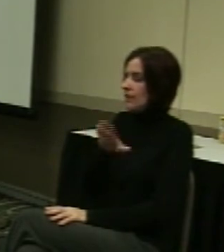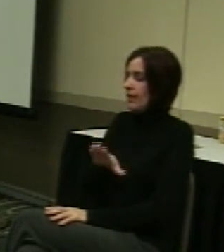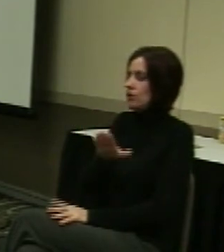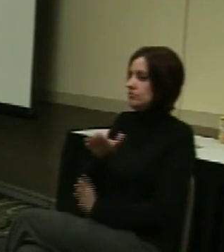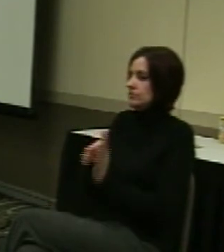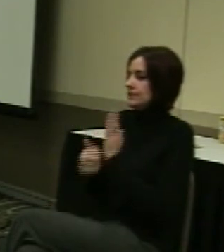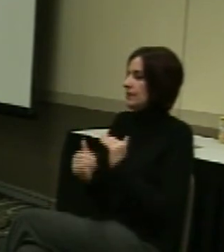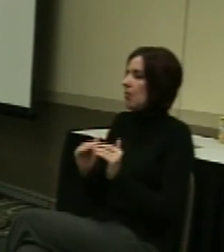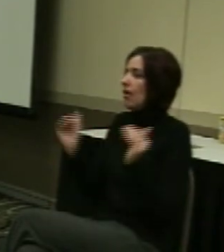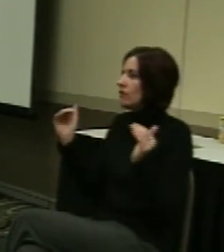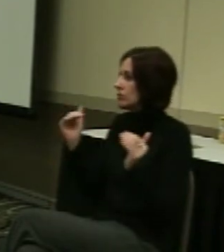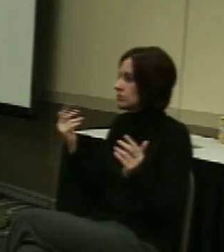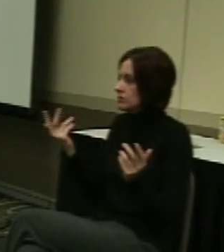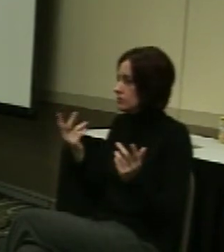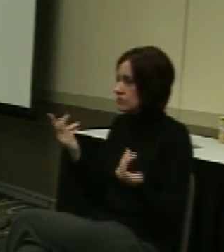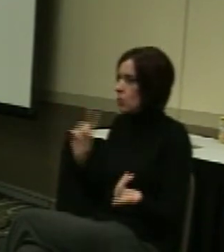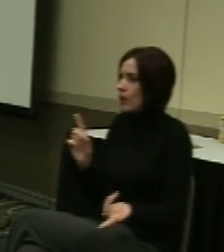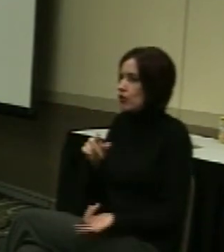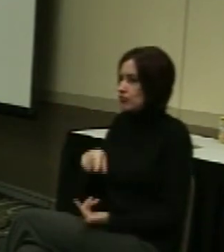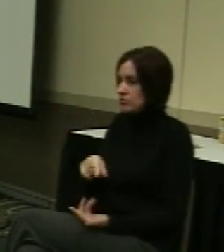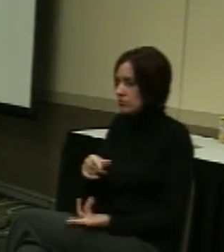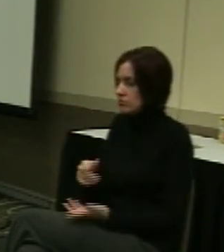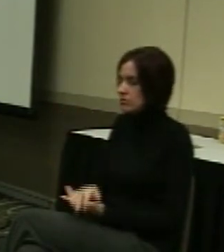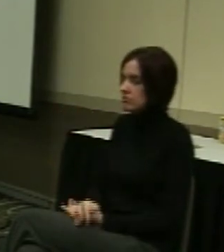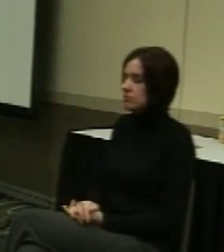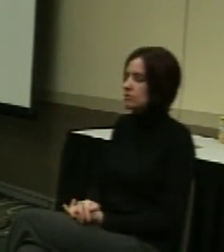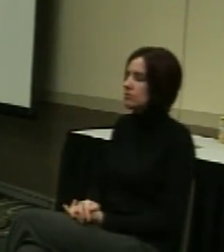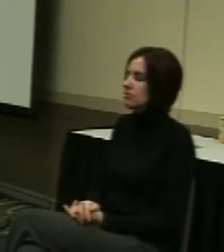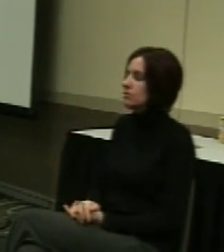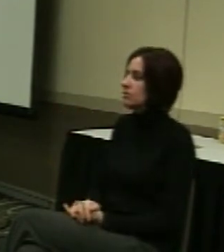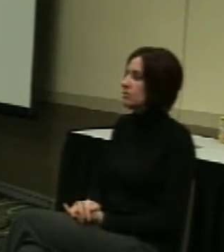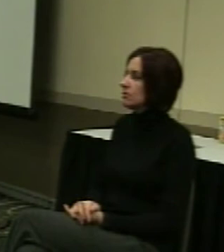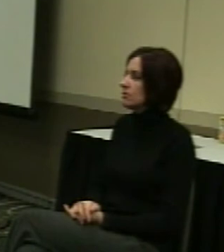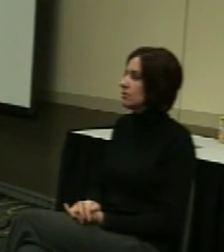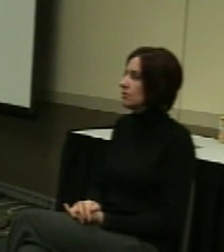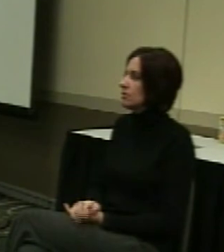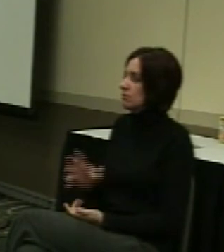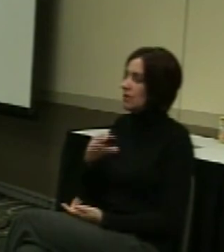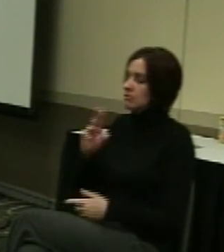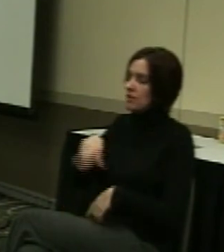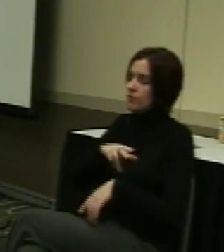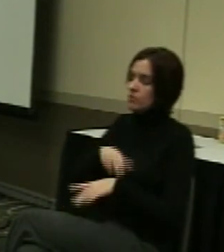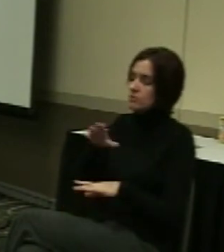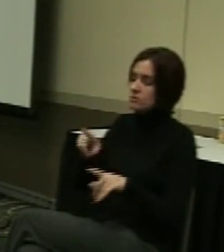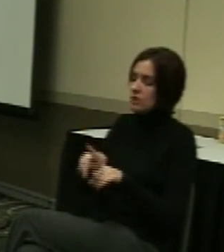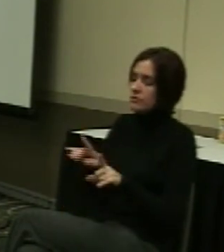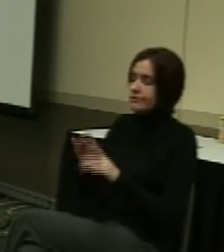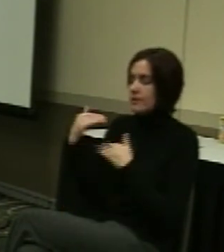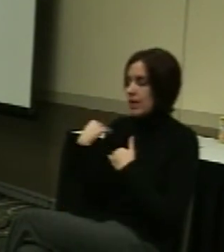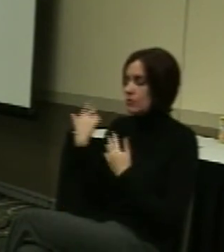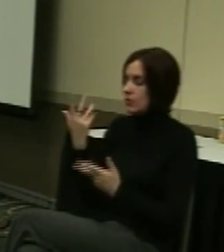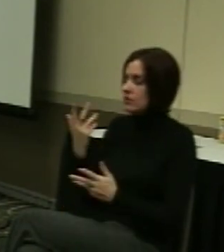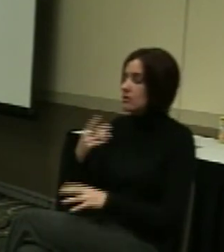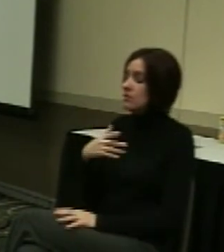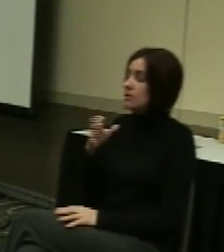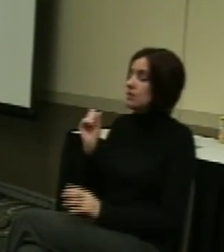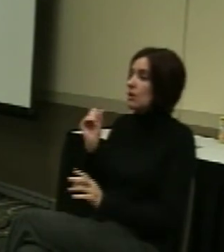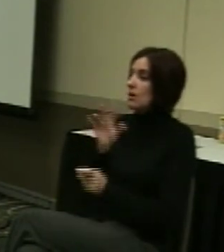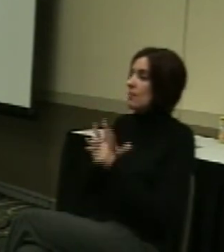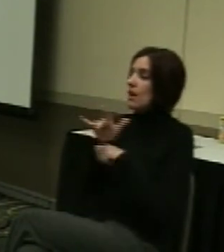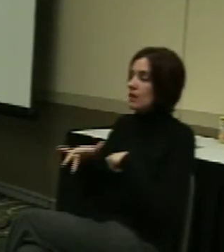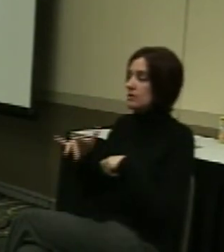here. So, and clearly to be accountable is not at all the least one, So there are plenty good reasons for